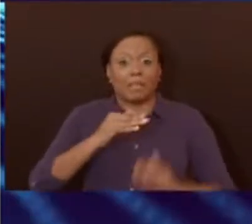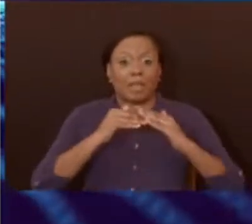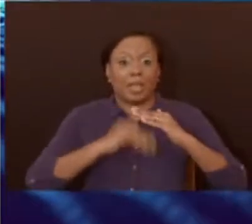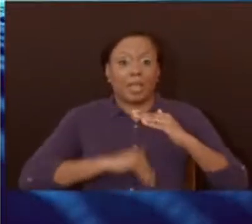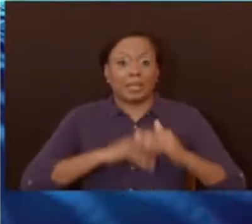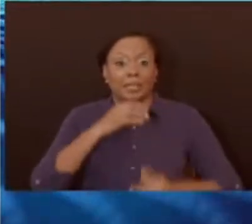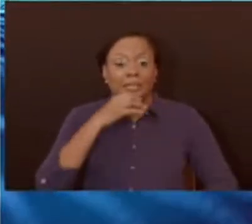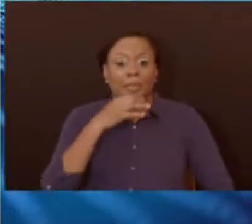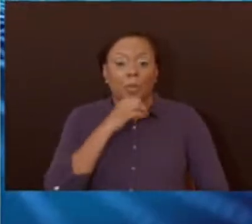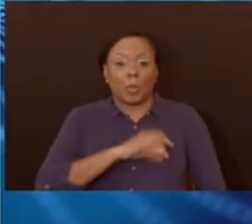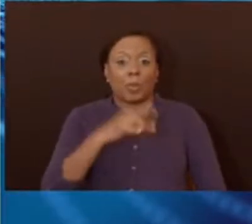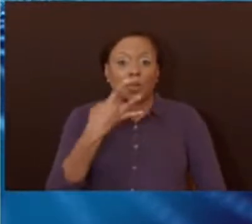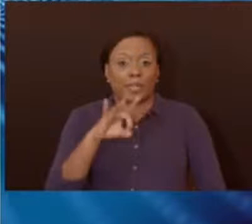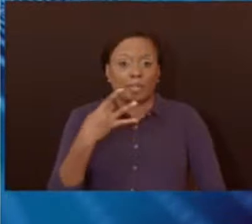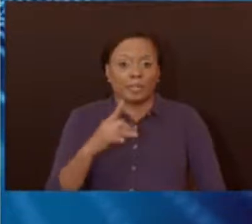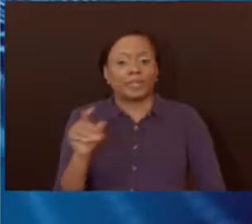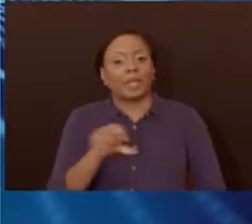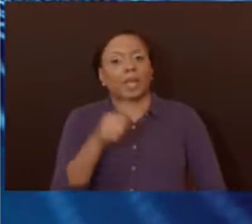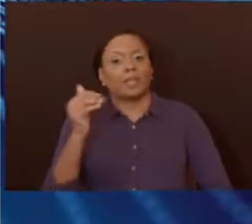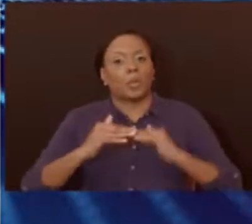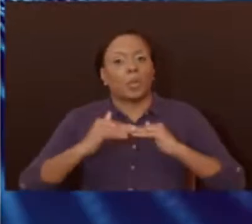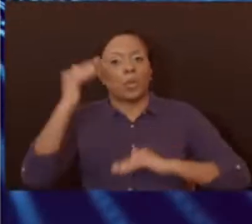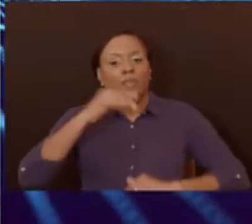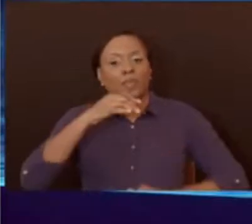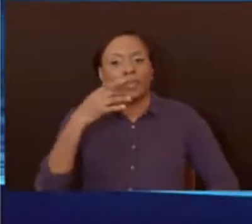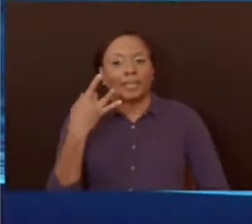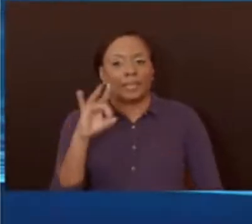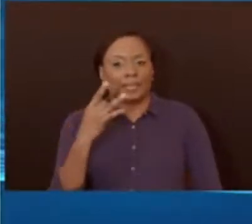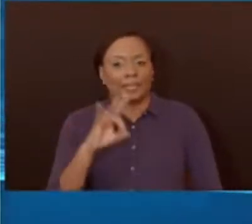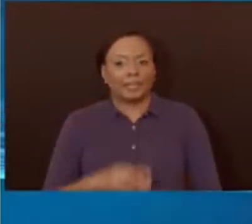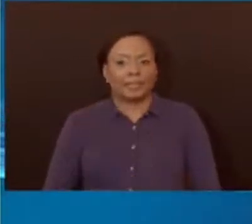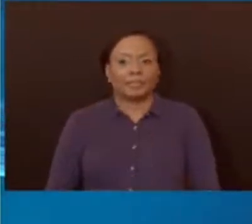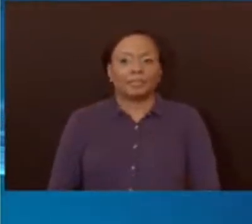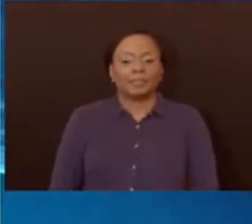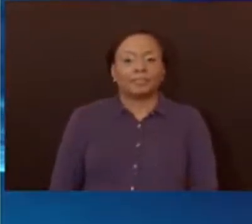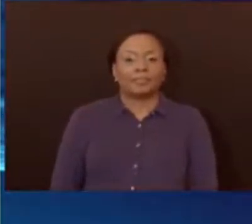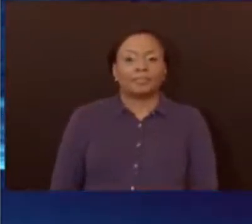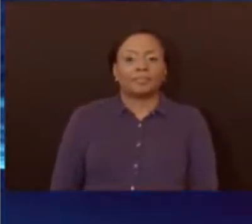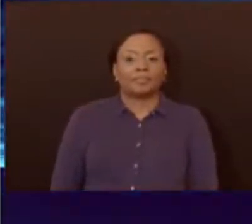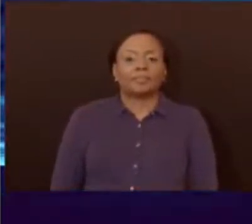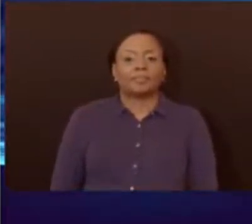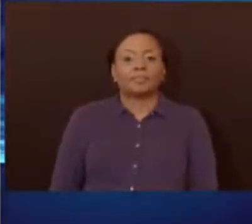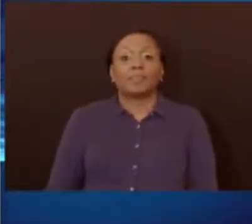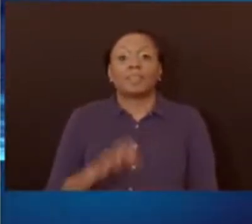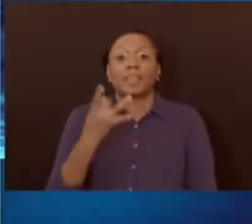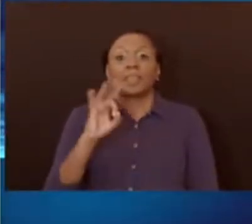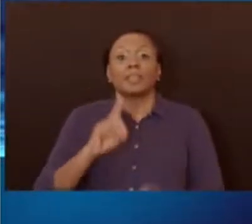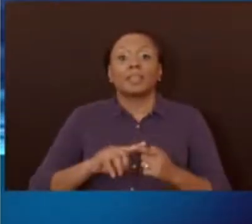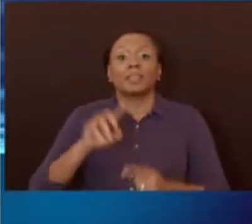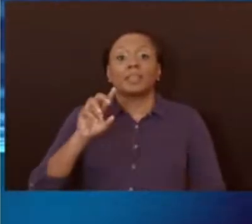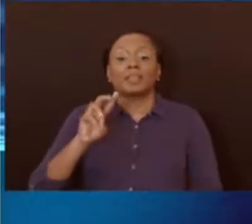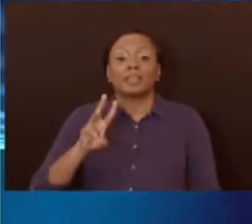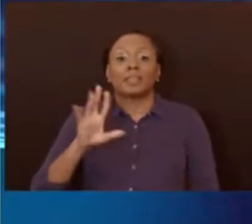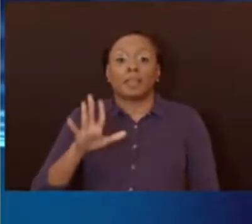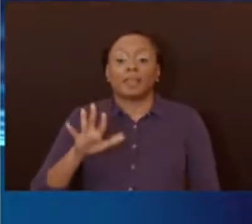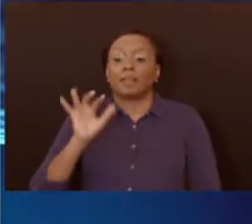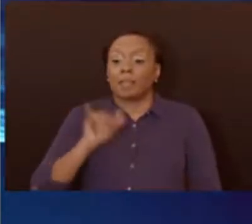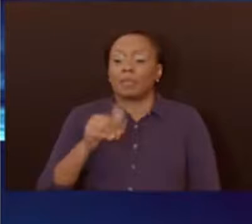over age 18 and over. And for the 18-year to 65-year age group, there were 13